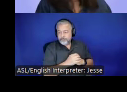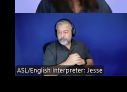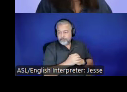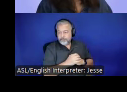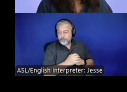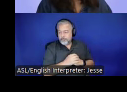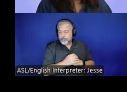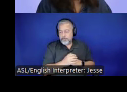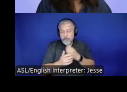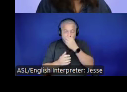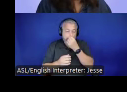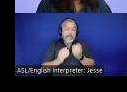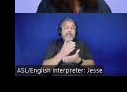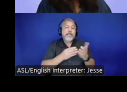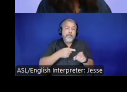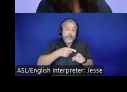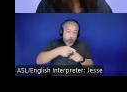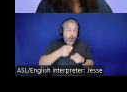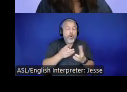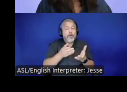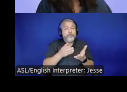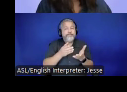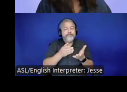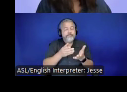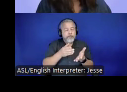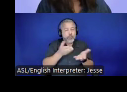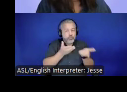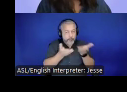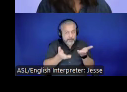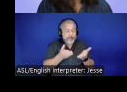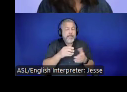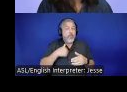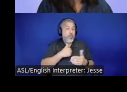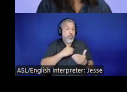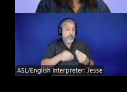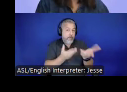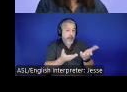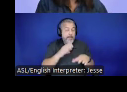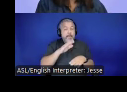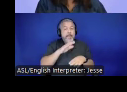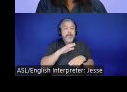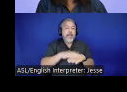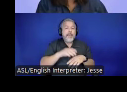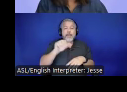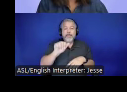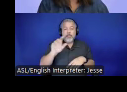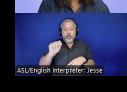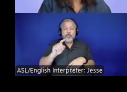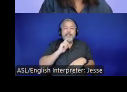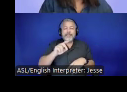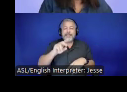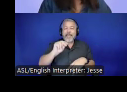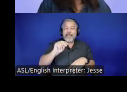Some of the core services that we provide at Ability Tools are NATADS. It's a long